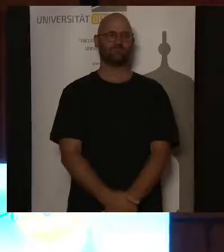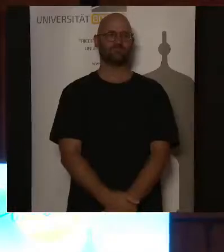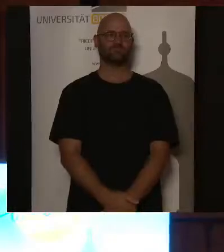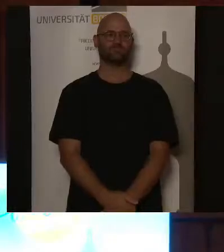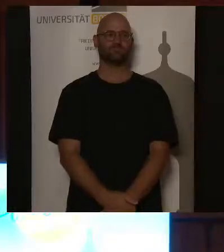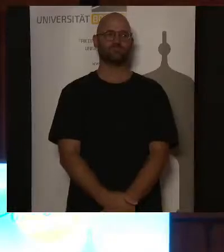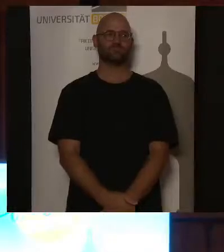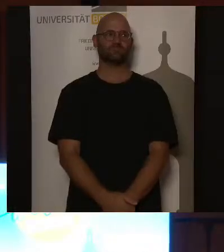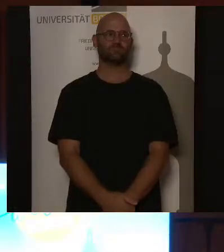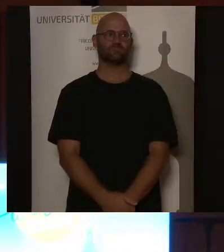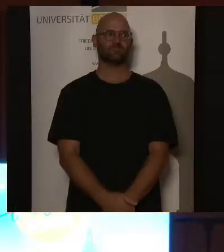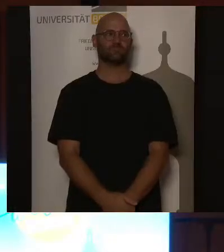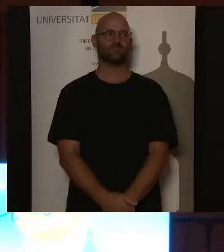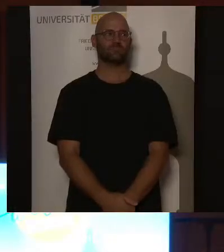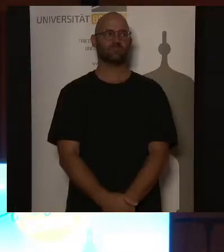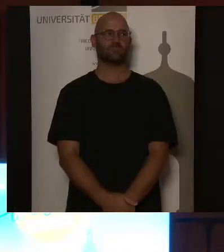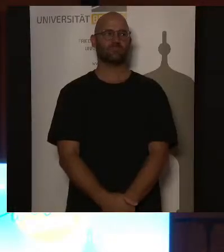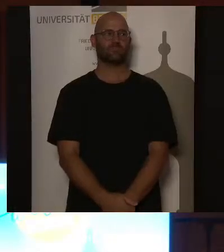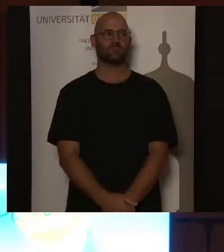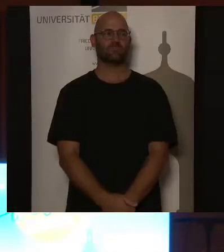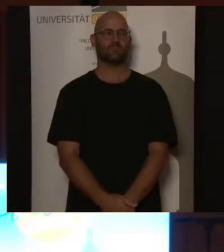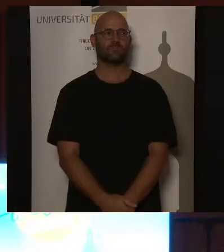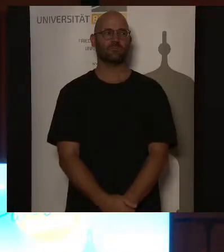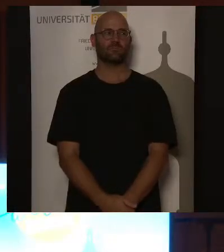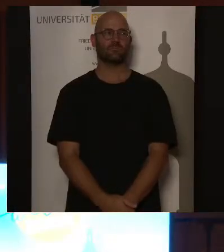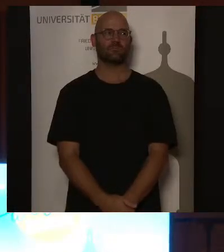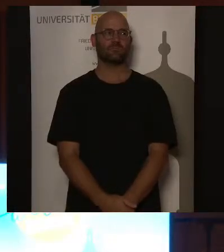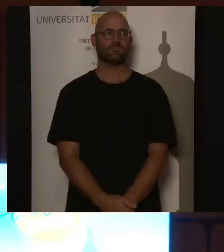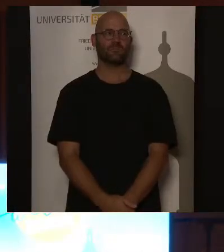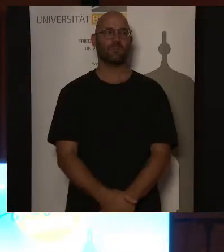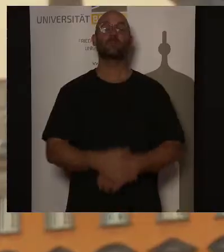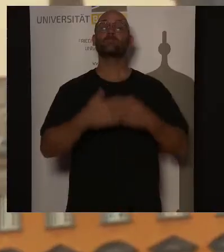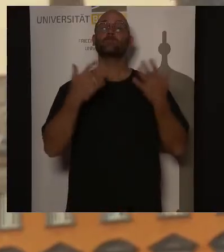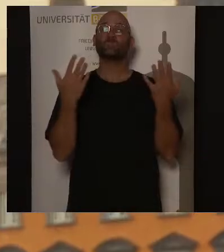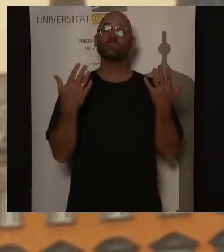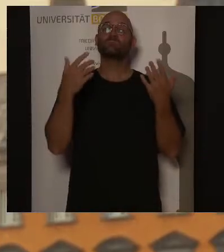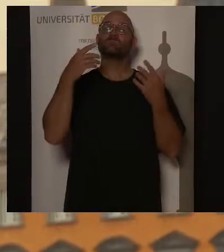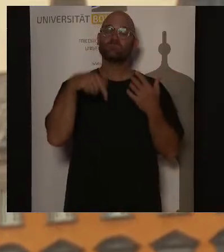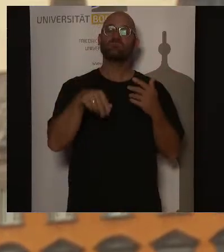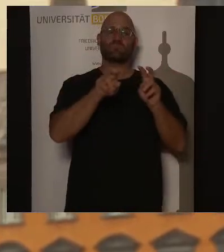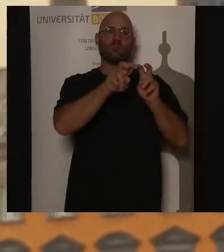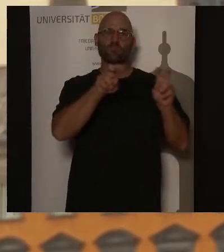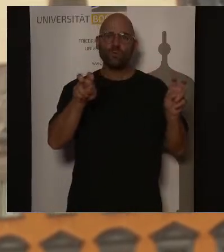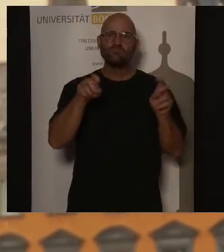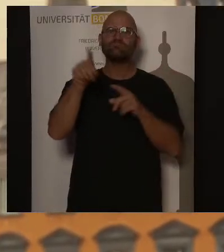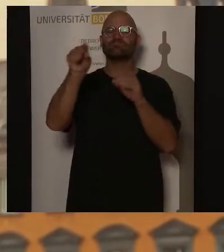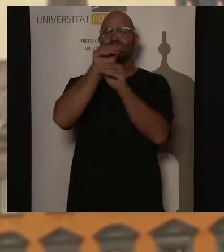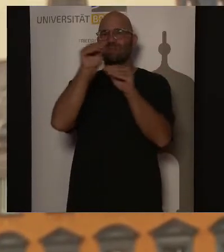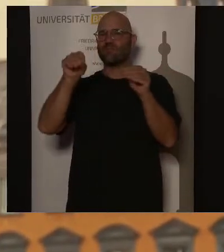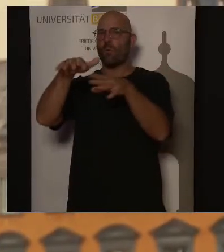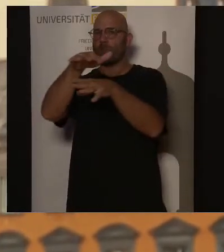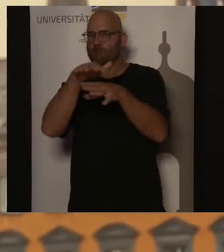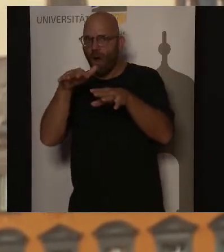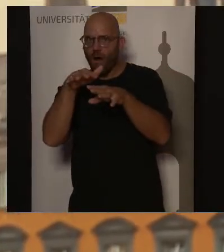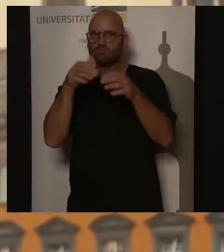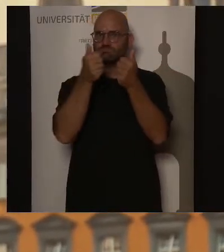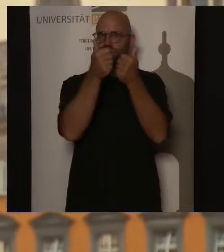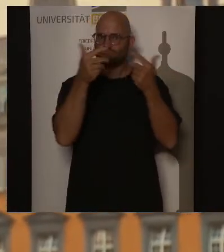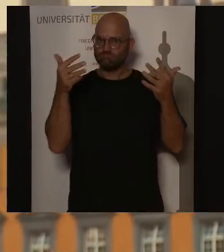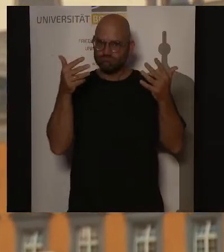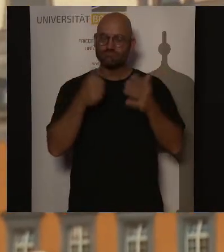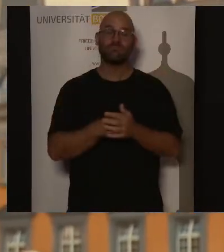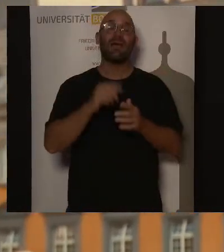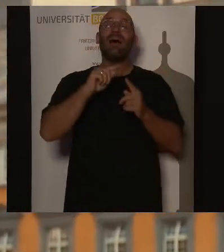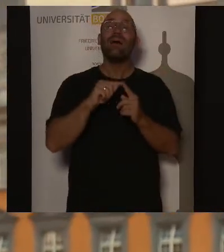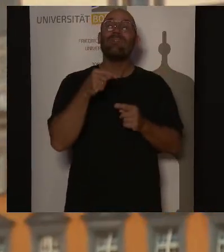Auch nochmal vielen Dank. Thank you also to our guests on stage and downstairs at the Info